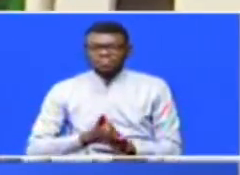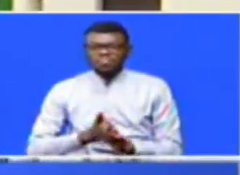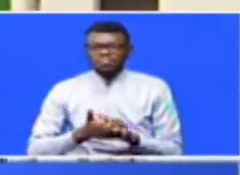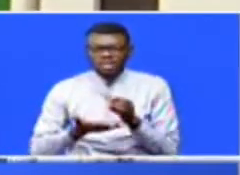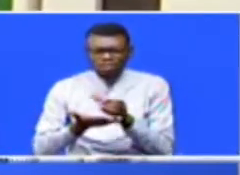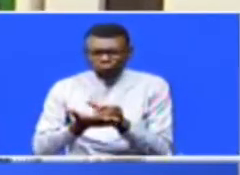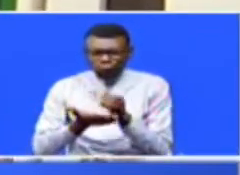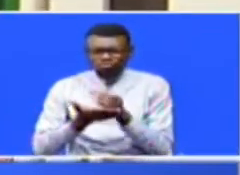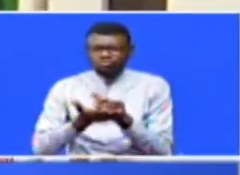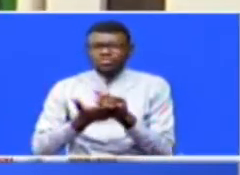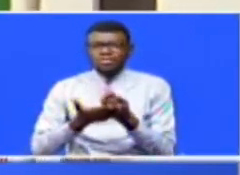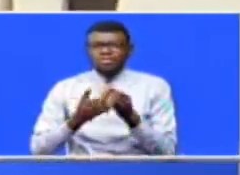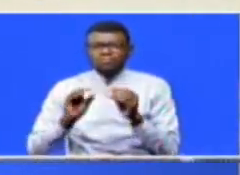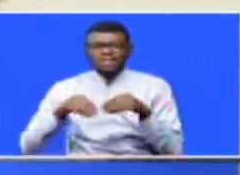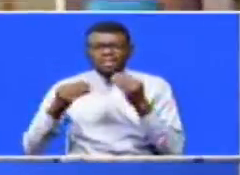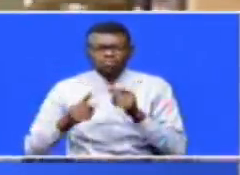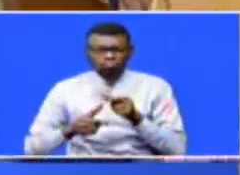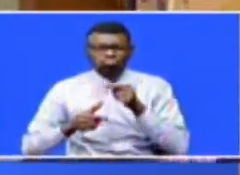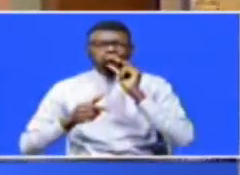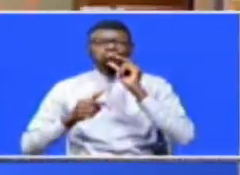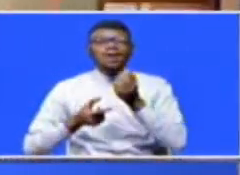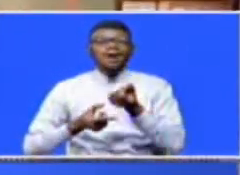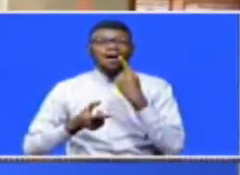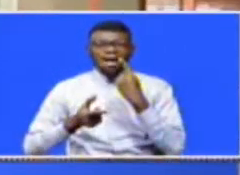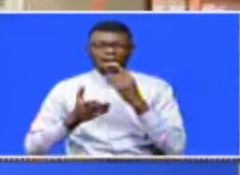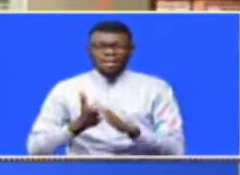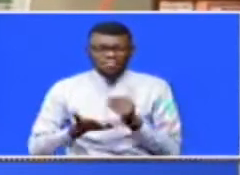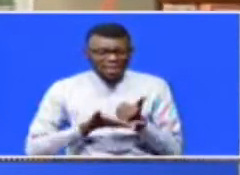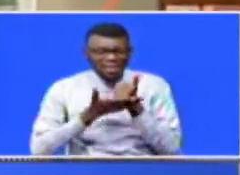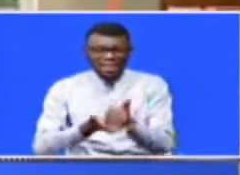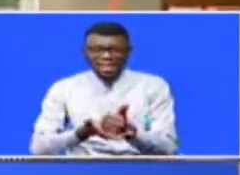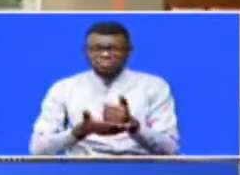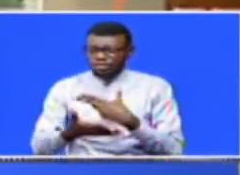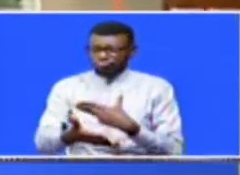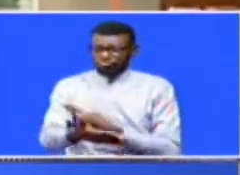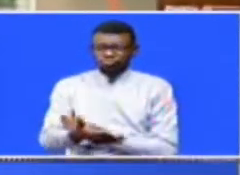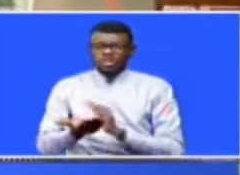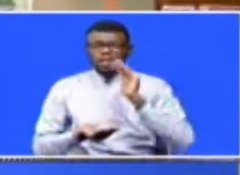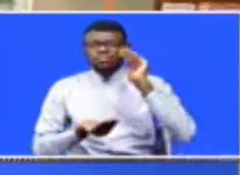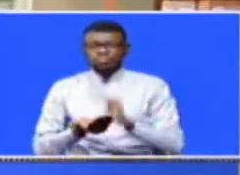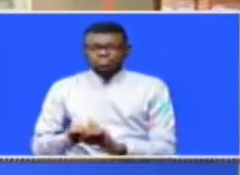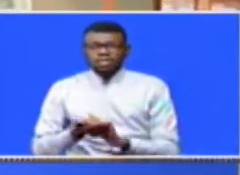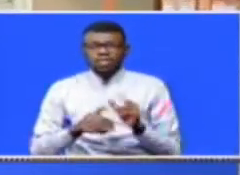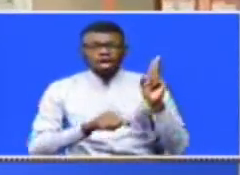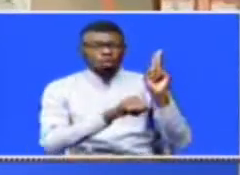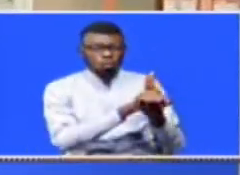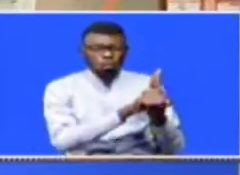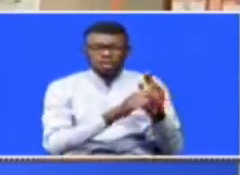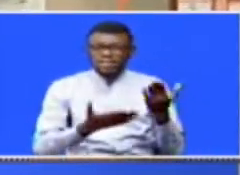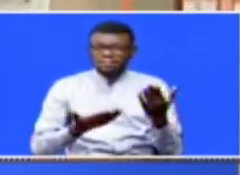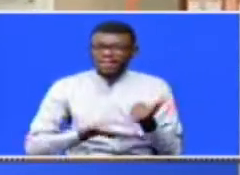methadone, a synthetic narcotic drug similar to morphine, but less habit-forming and often used in